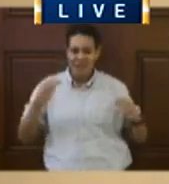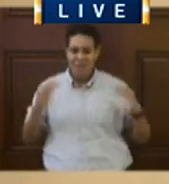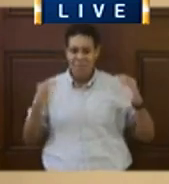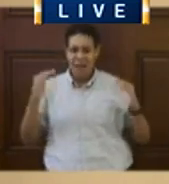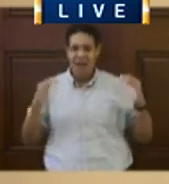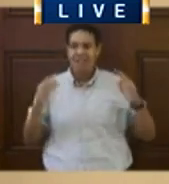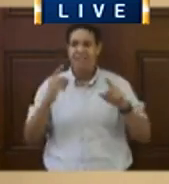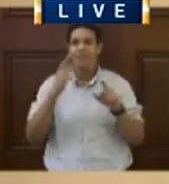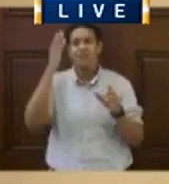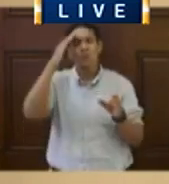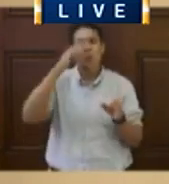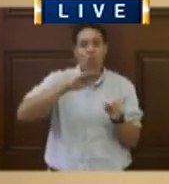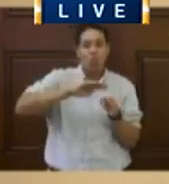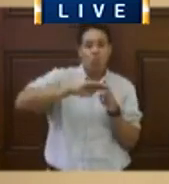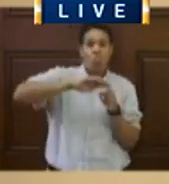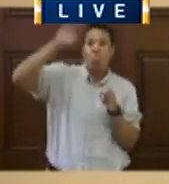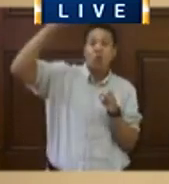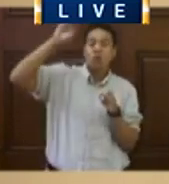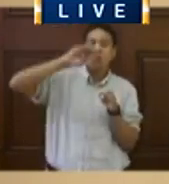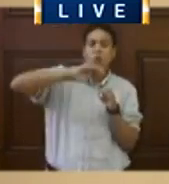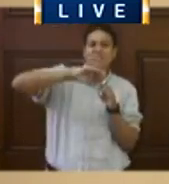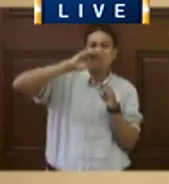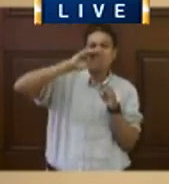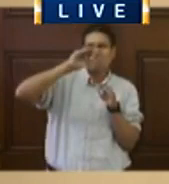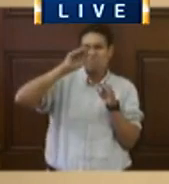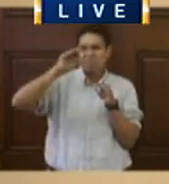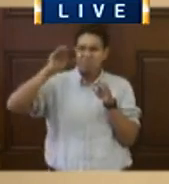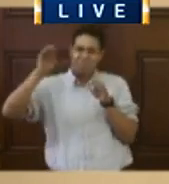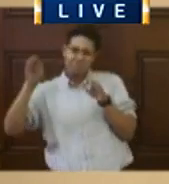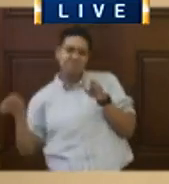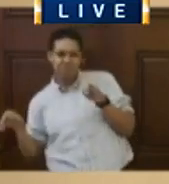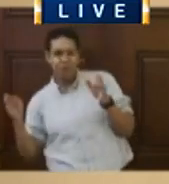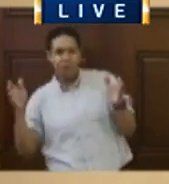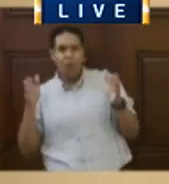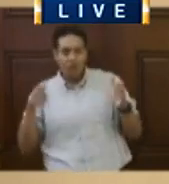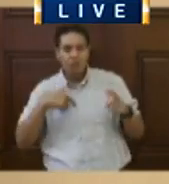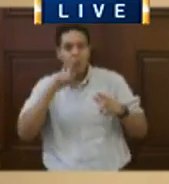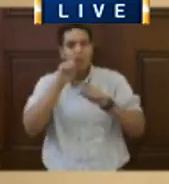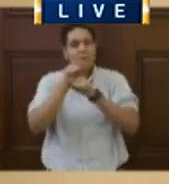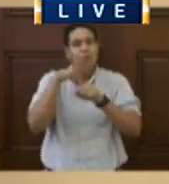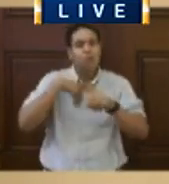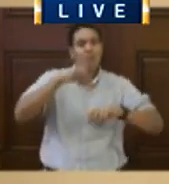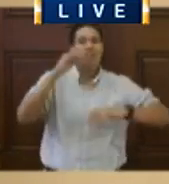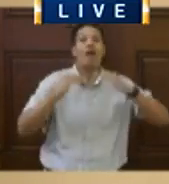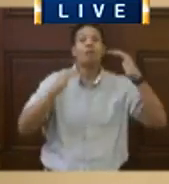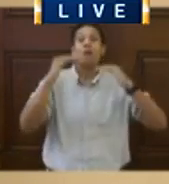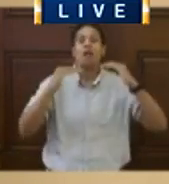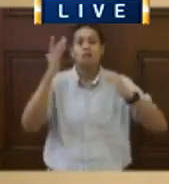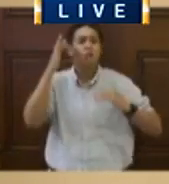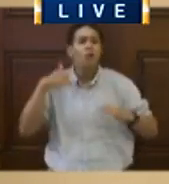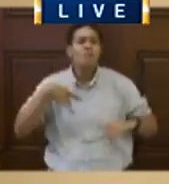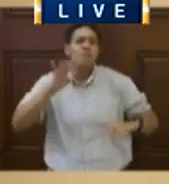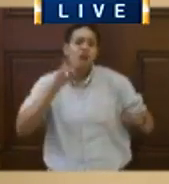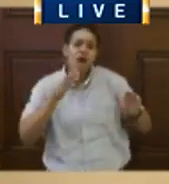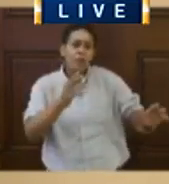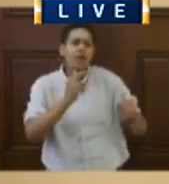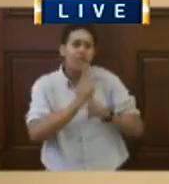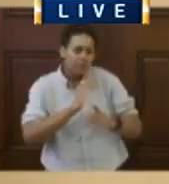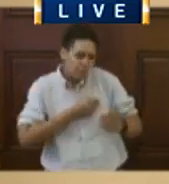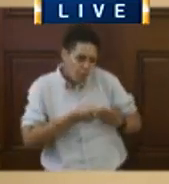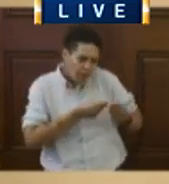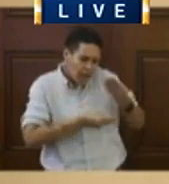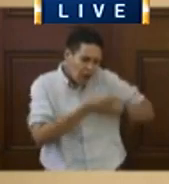the curve. And we think that it's important that we find that balance, because we must find ways to keep our